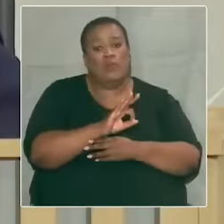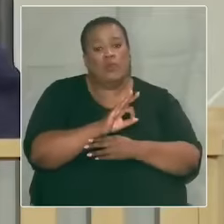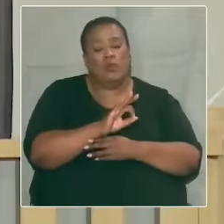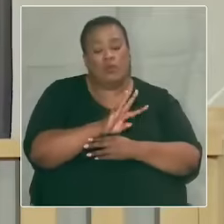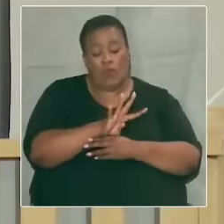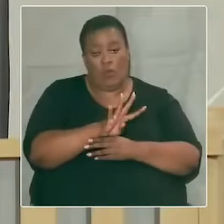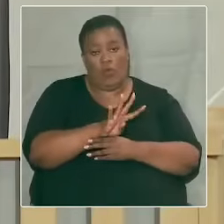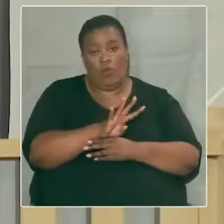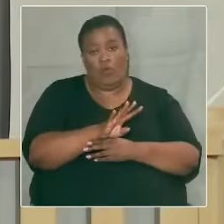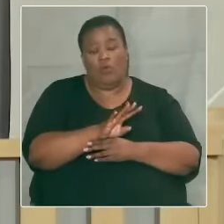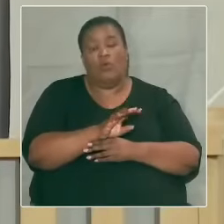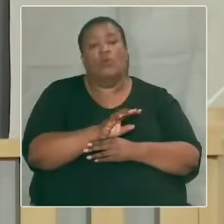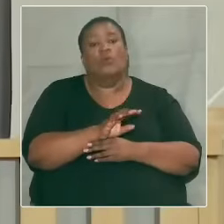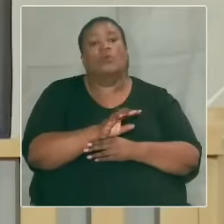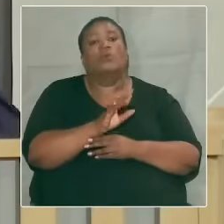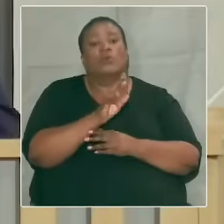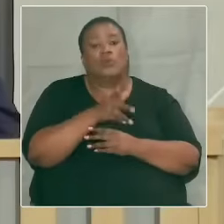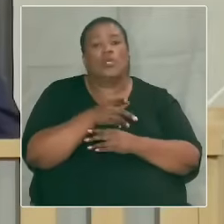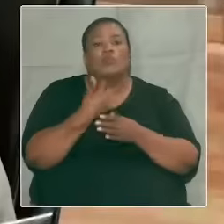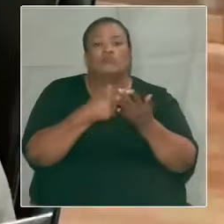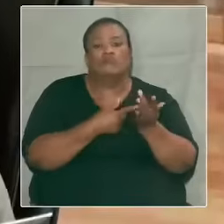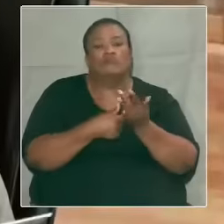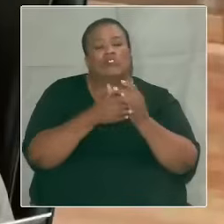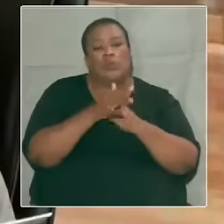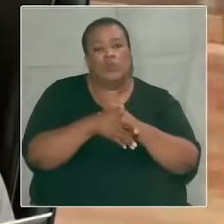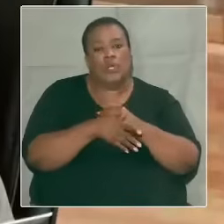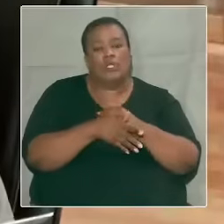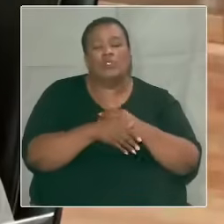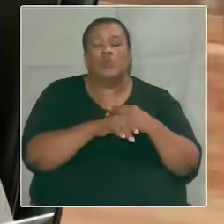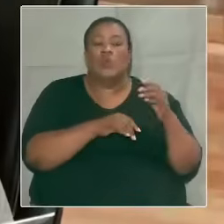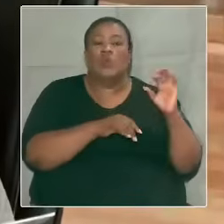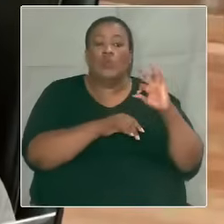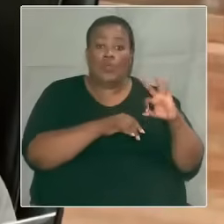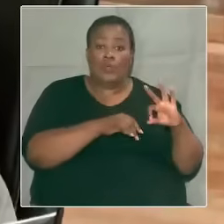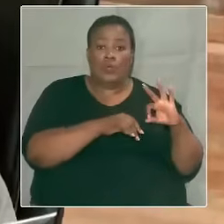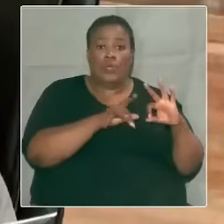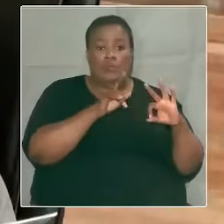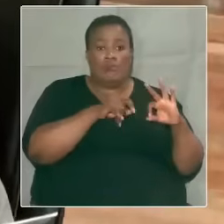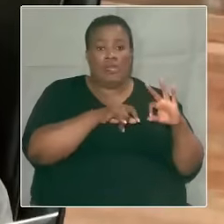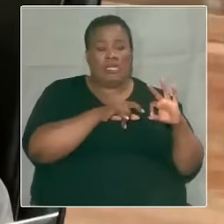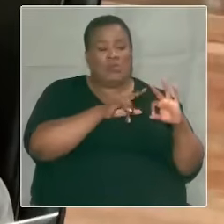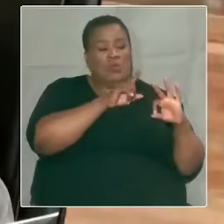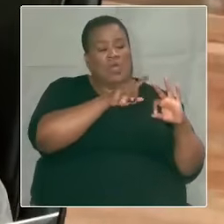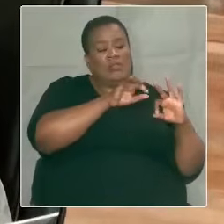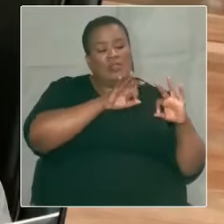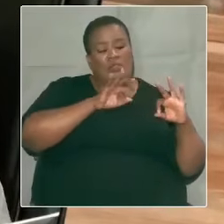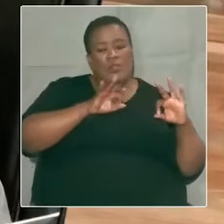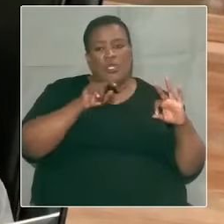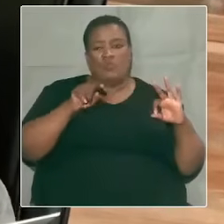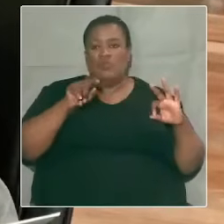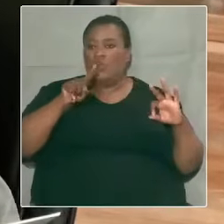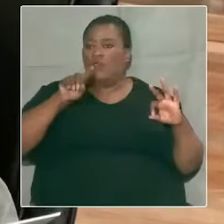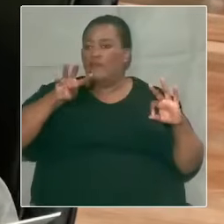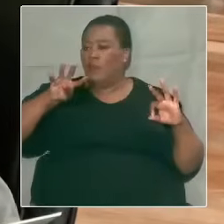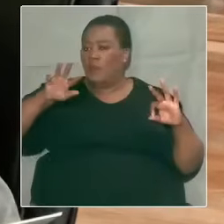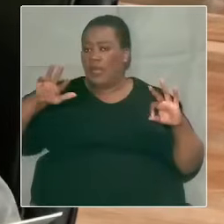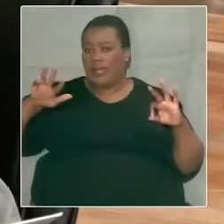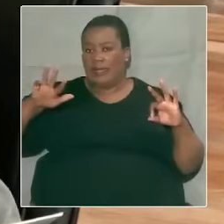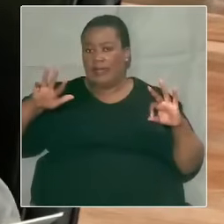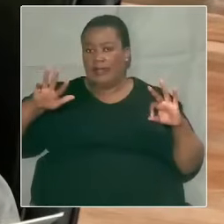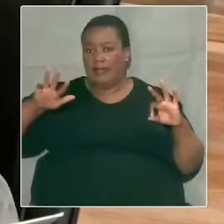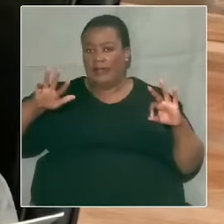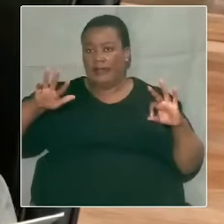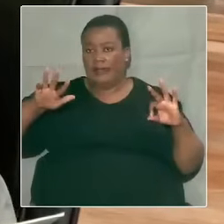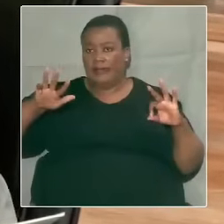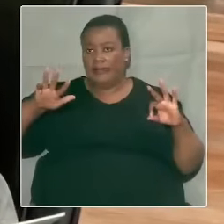section. Okay. So SFM3 is supposed to go from 133 to 149.